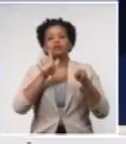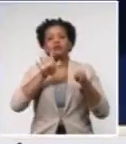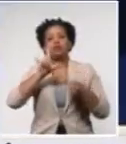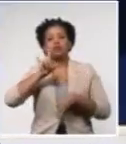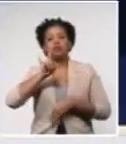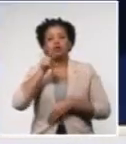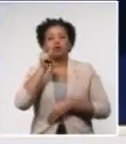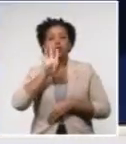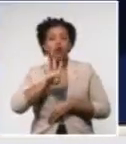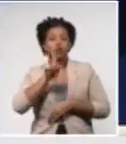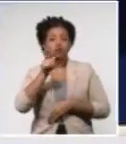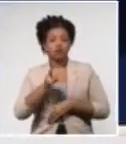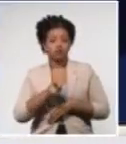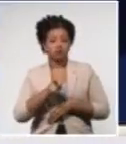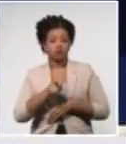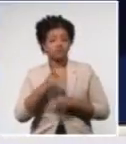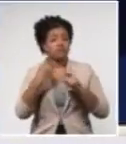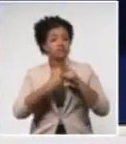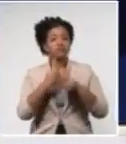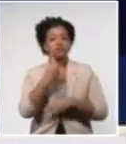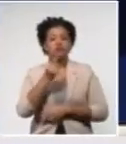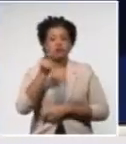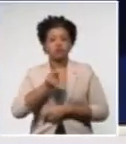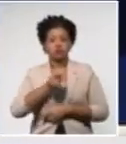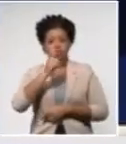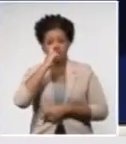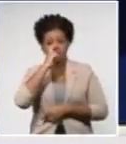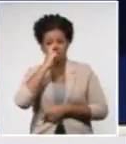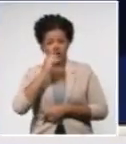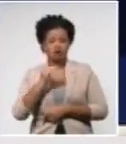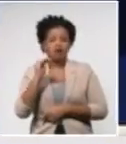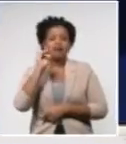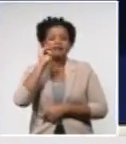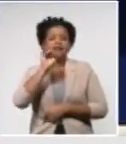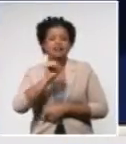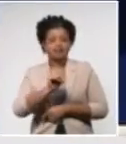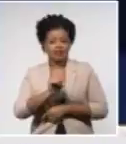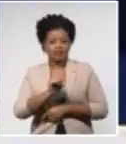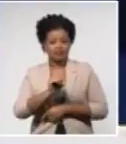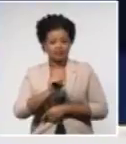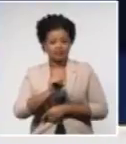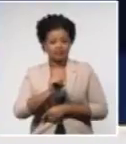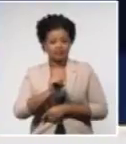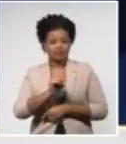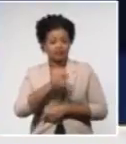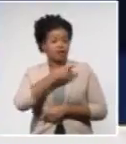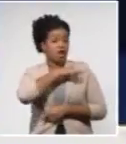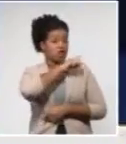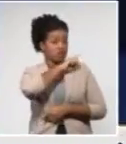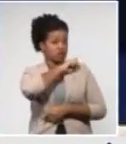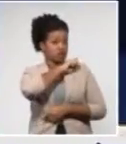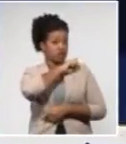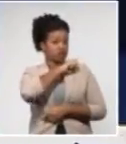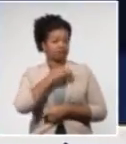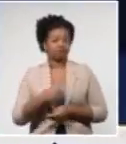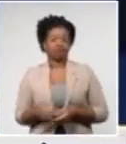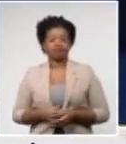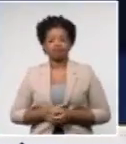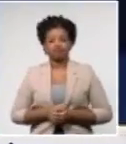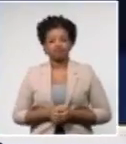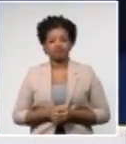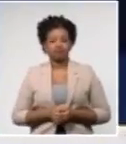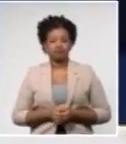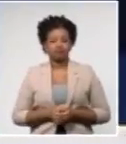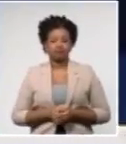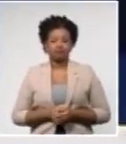age, and 1 case in the group of 60 and over were diagnosed yesterday.